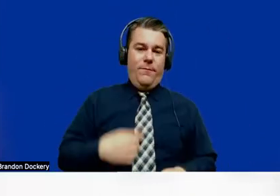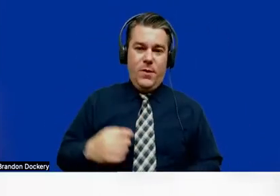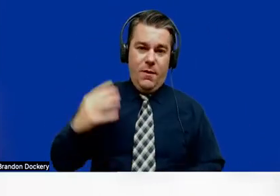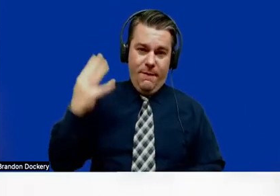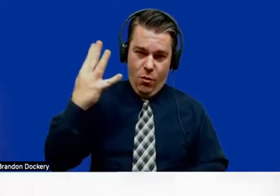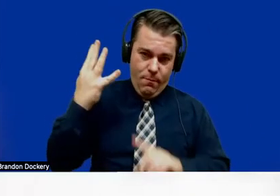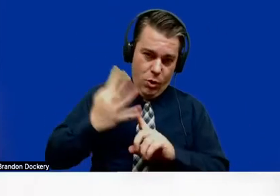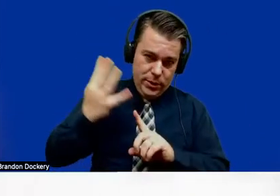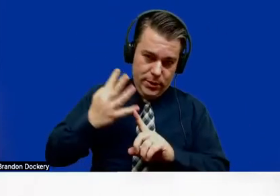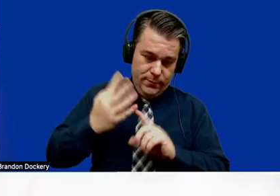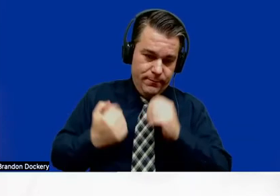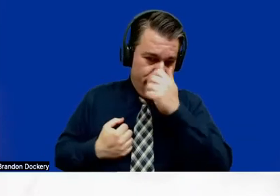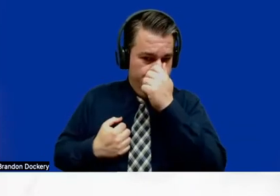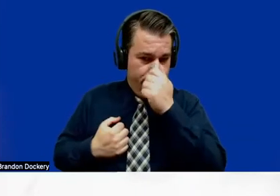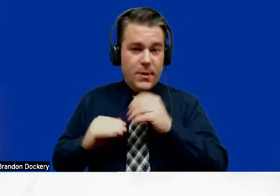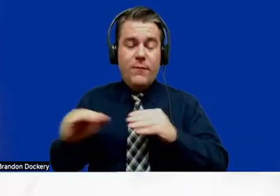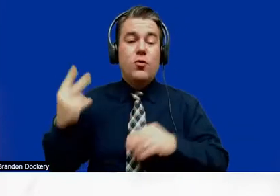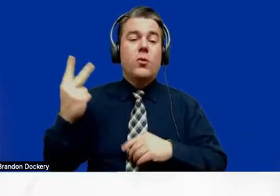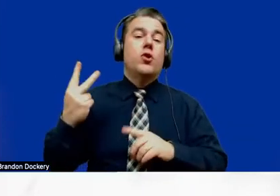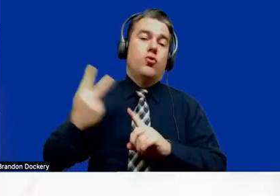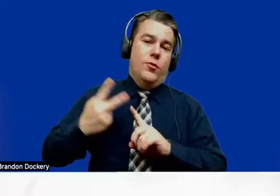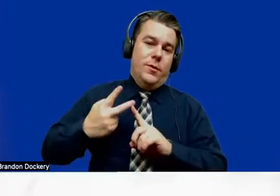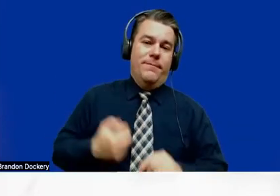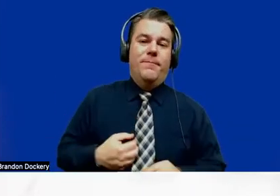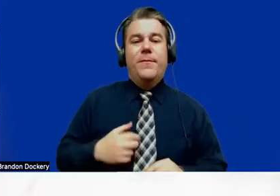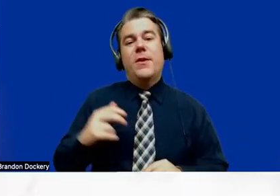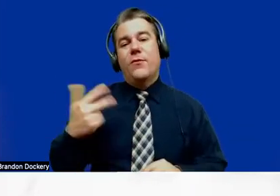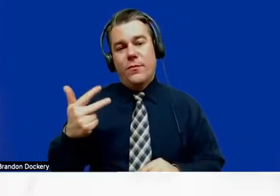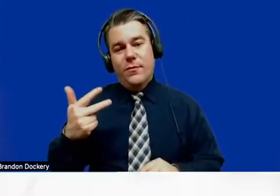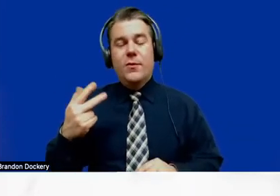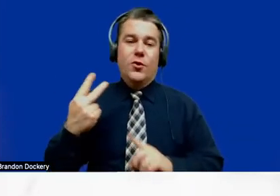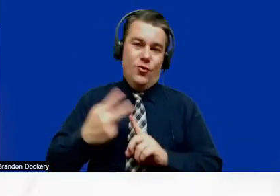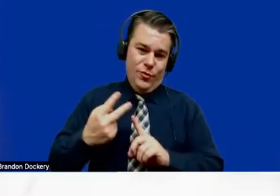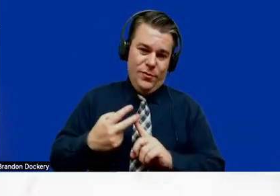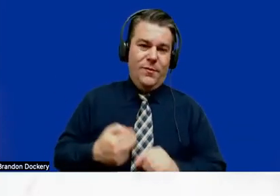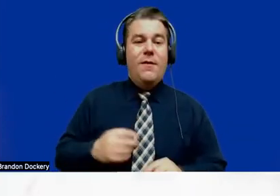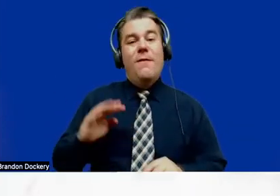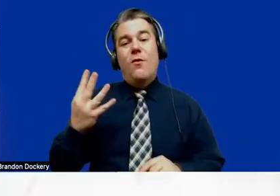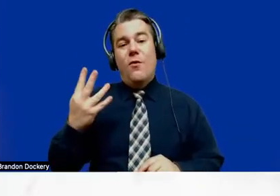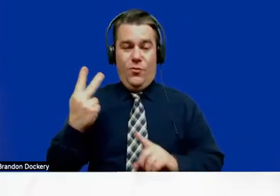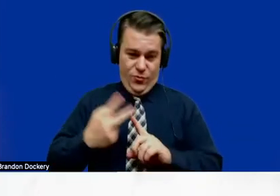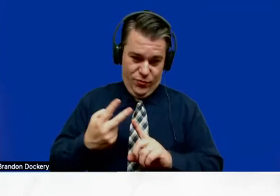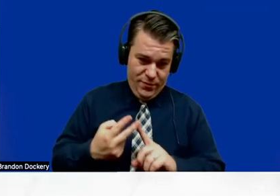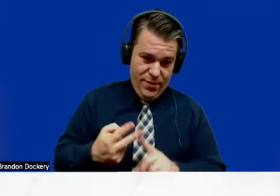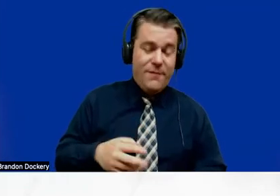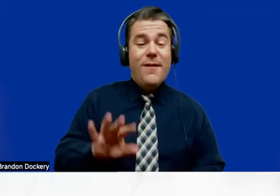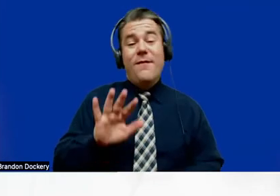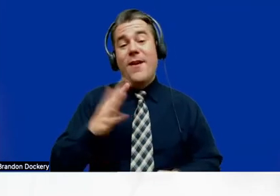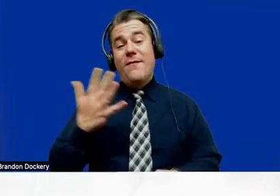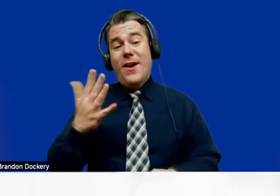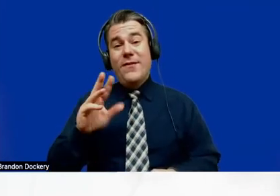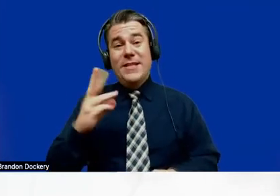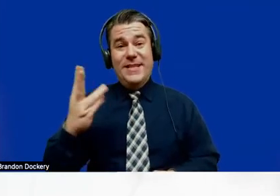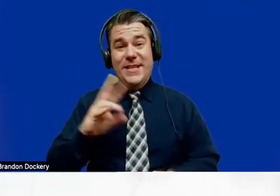points. Level 2, 2. Level 3, 2. Level 4, 2. Levels 5, 6,